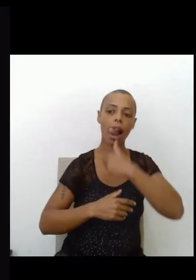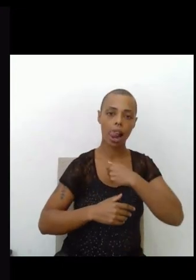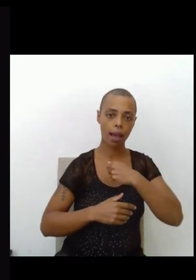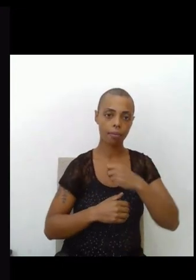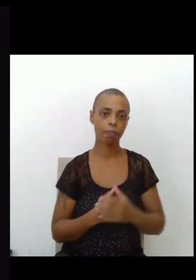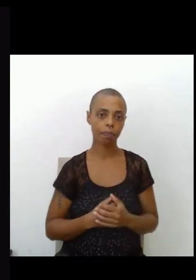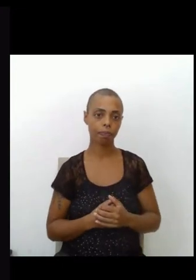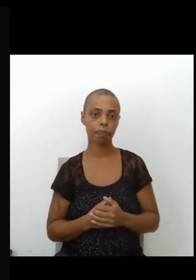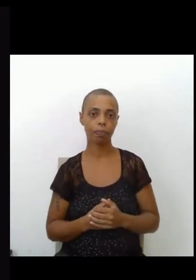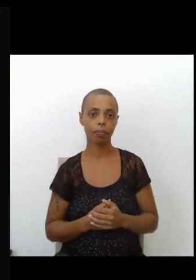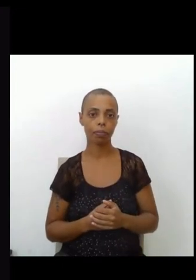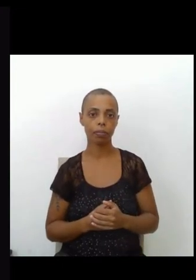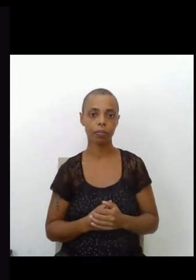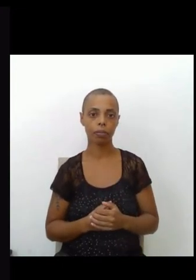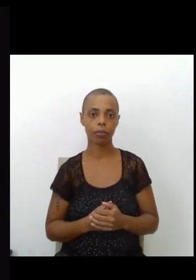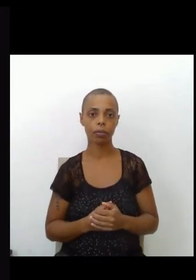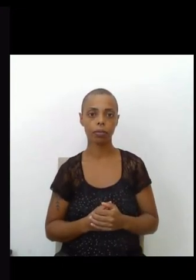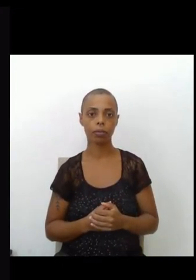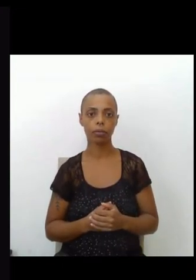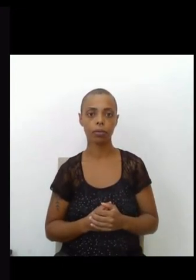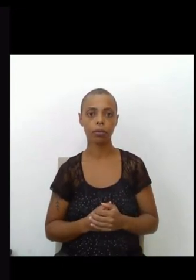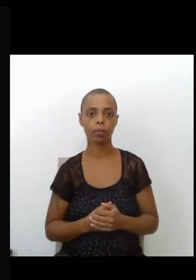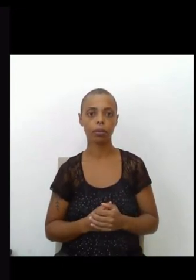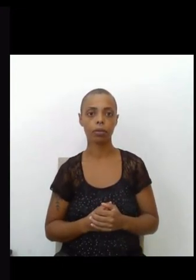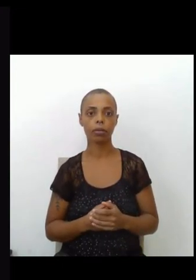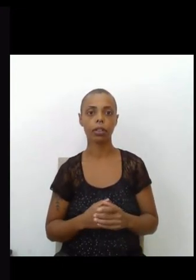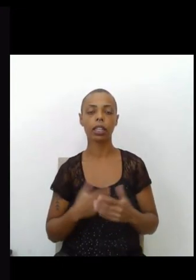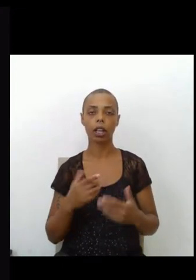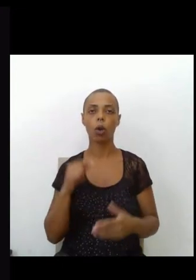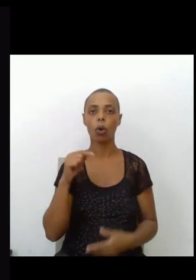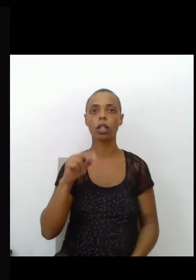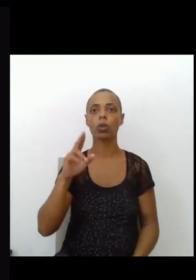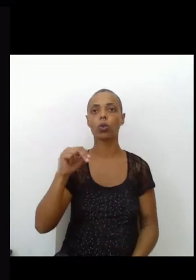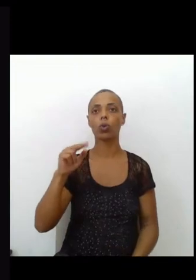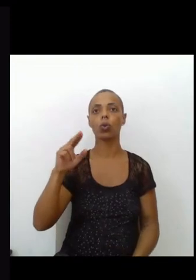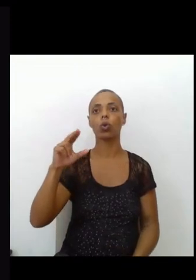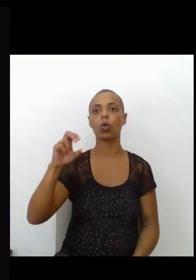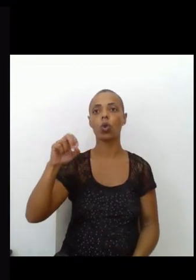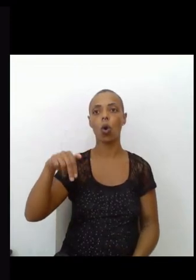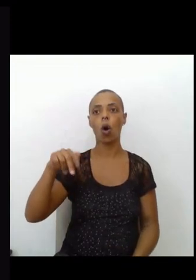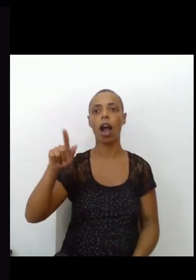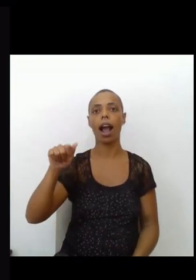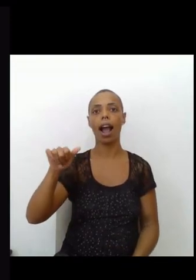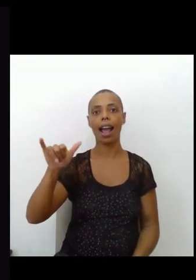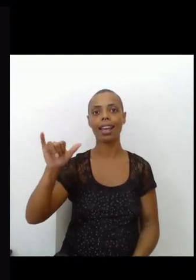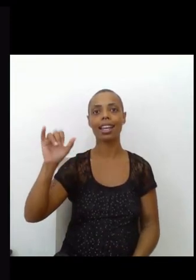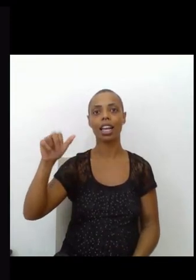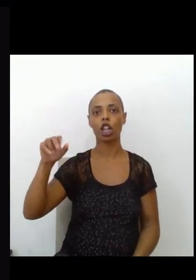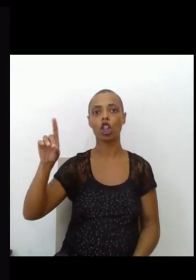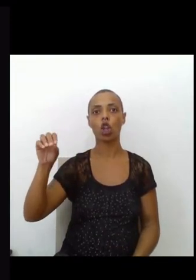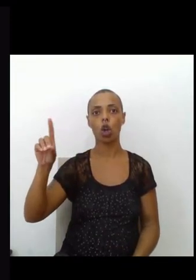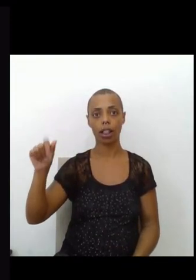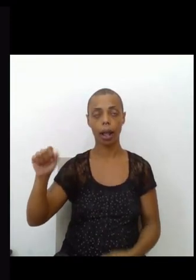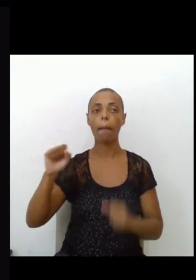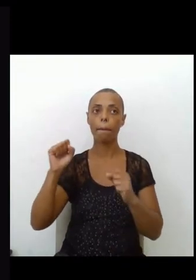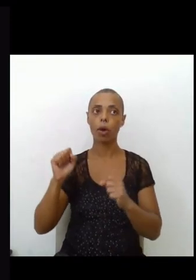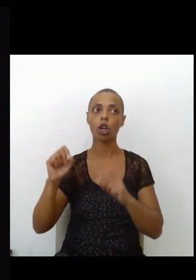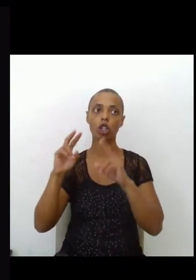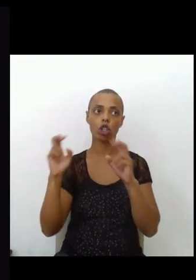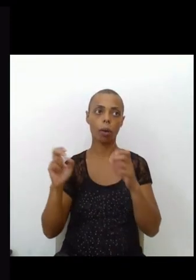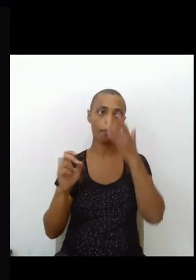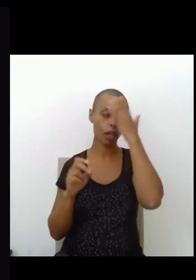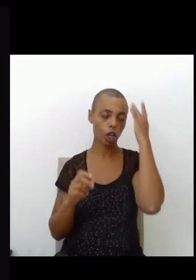could refer to people who could be male physically socially and culturally as